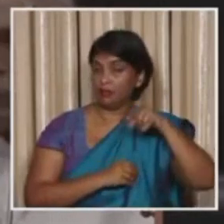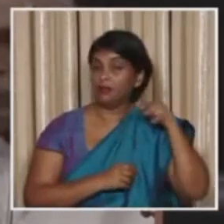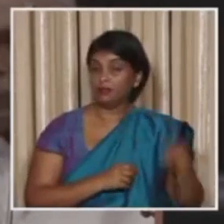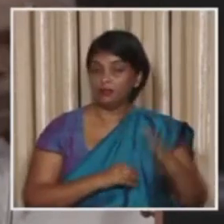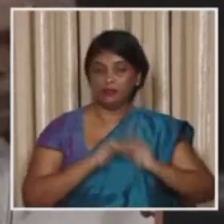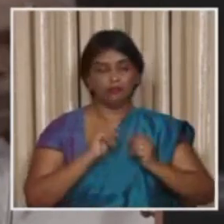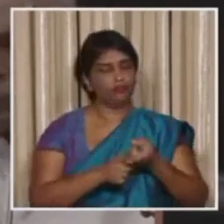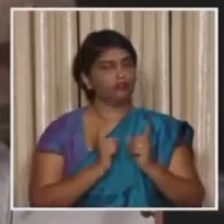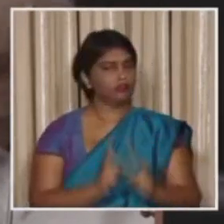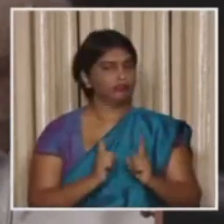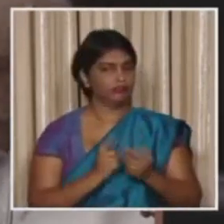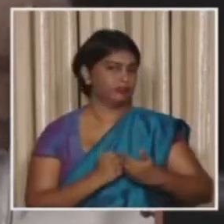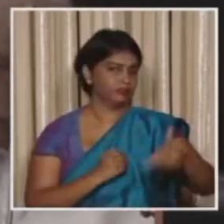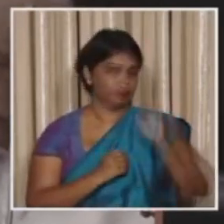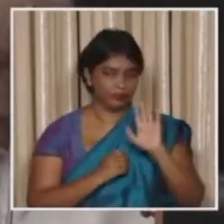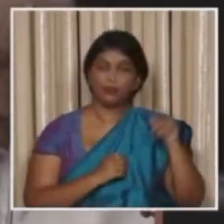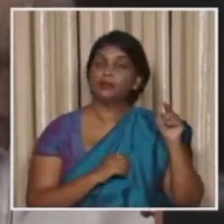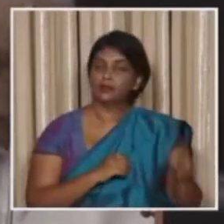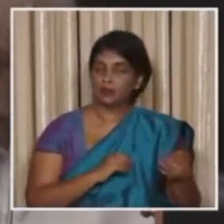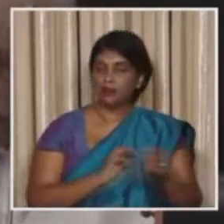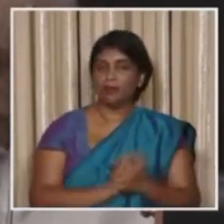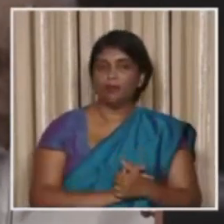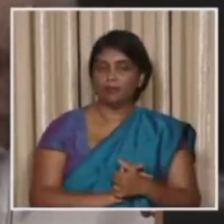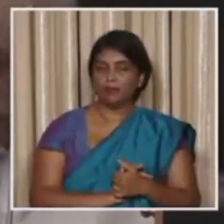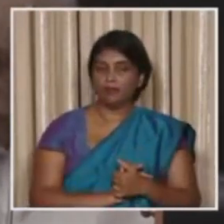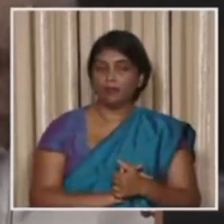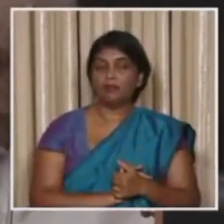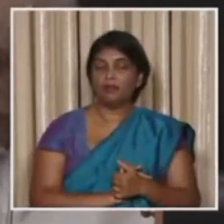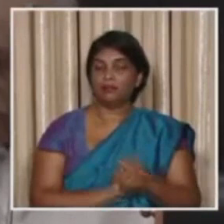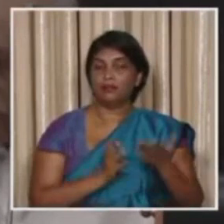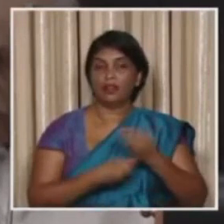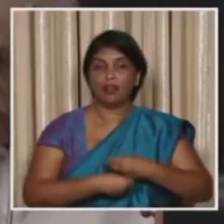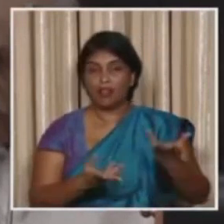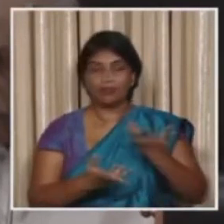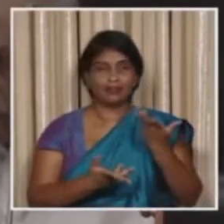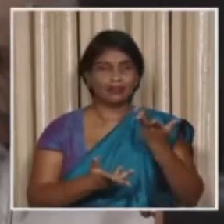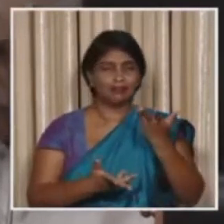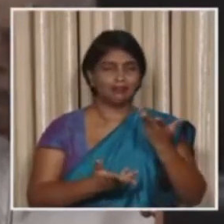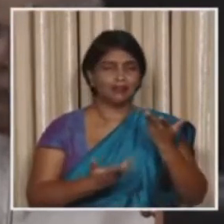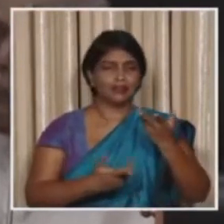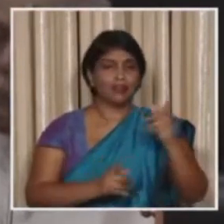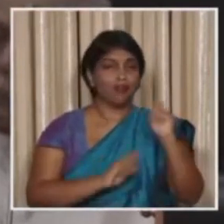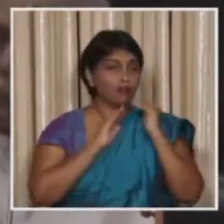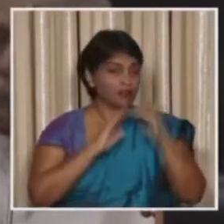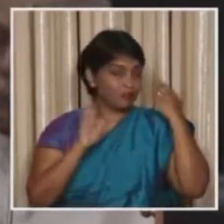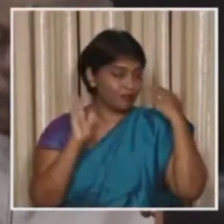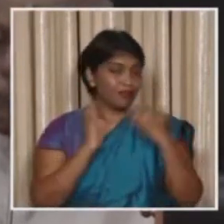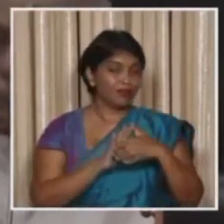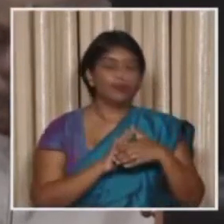of Missing Persons, OMP, I reiterate the need to uphold justice for the people of the North and East. Of the